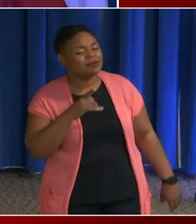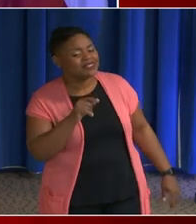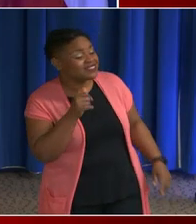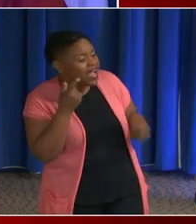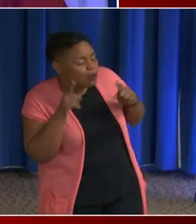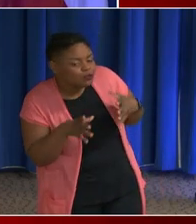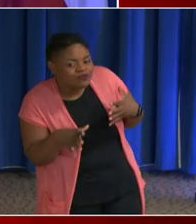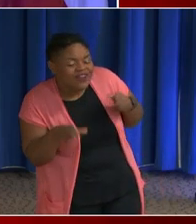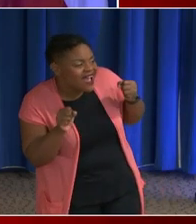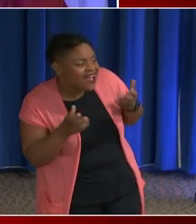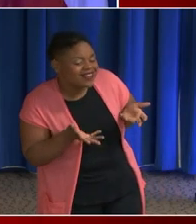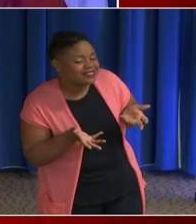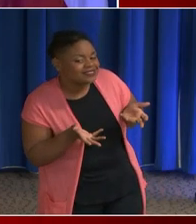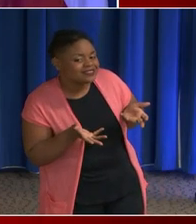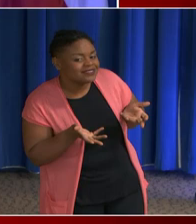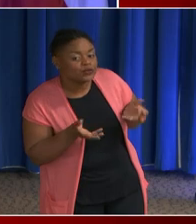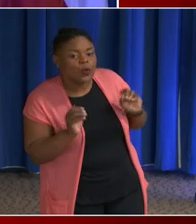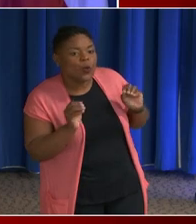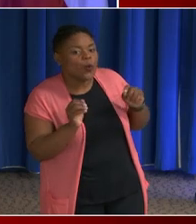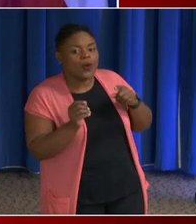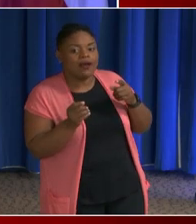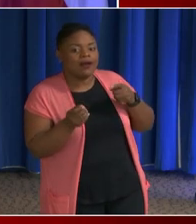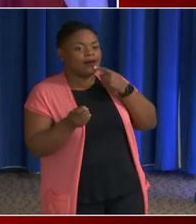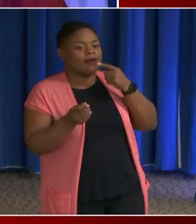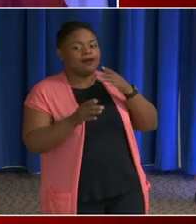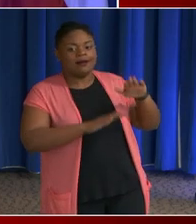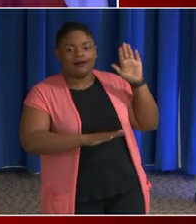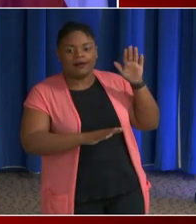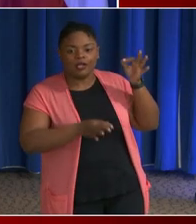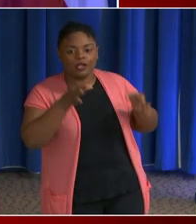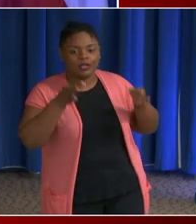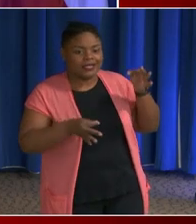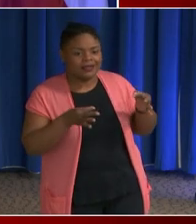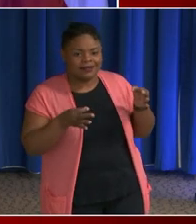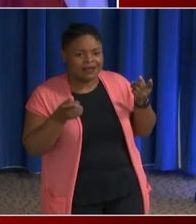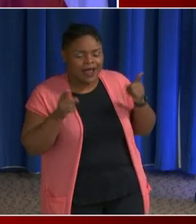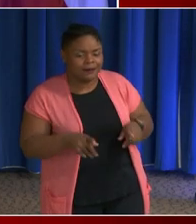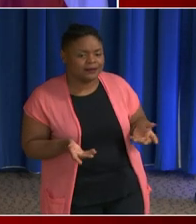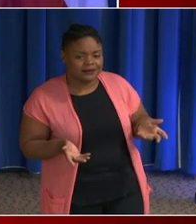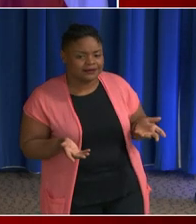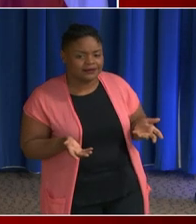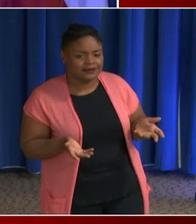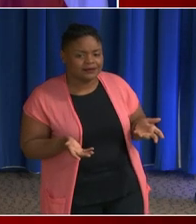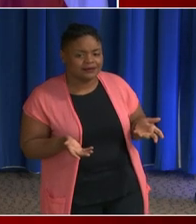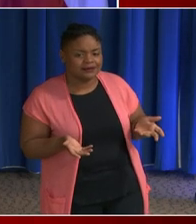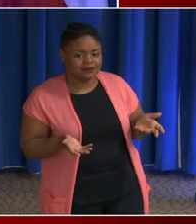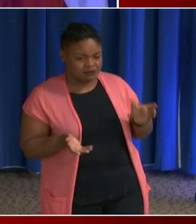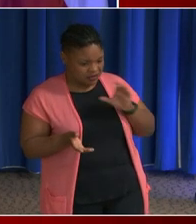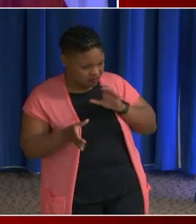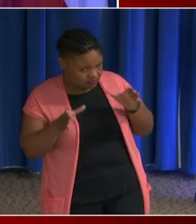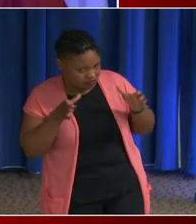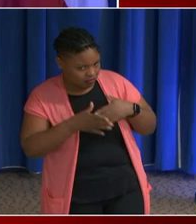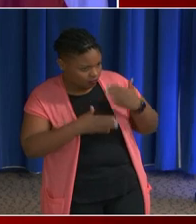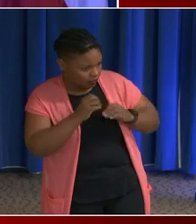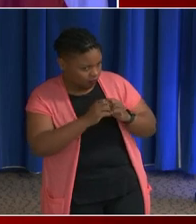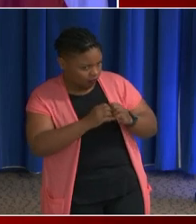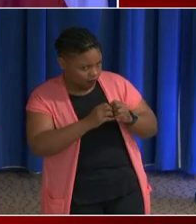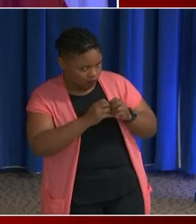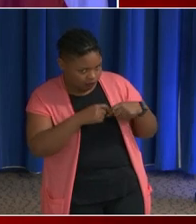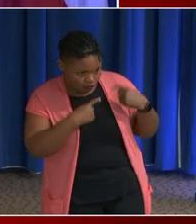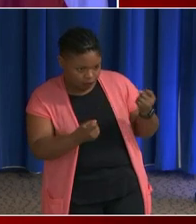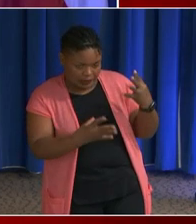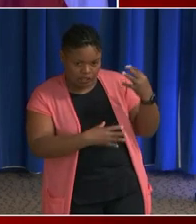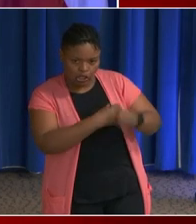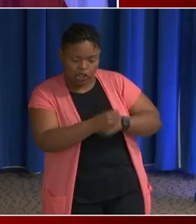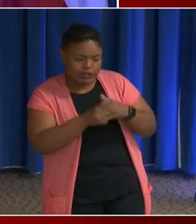Because there haven't been any hearings held on this sweeping legislation, or is the idea that the committee's already been working through these issues for years and can jump on it